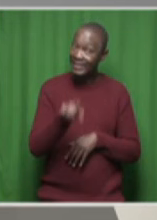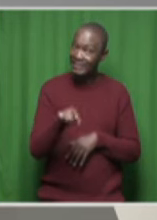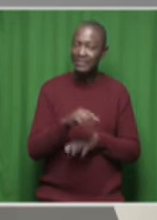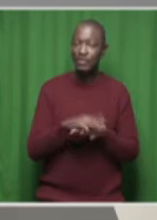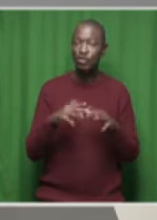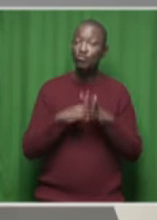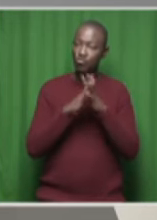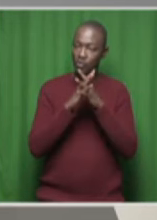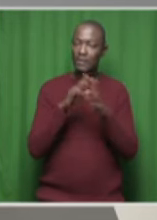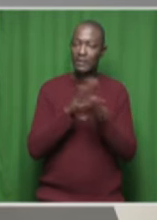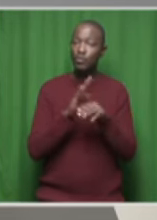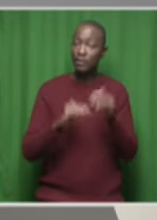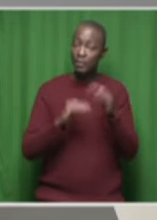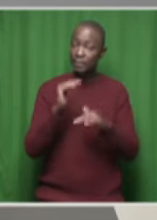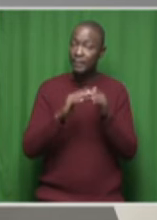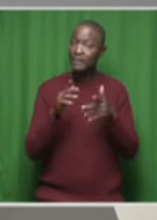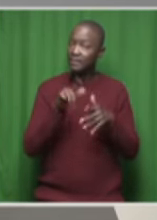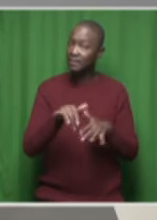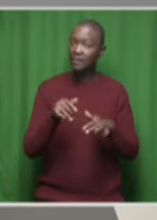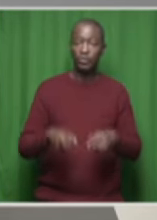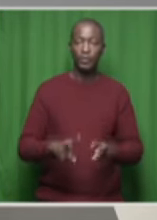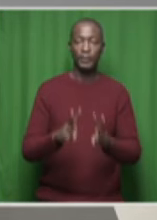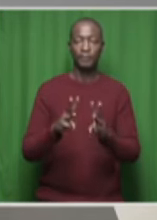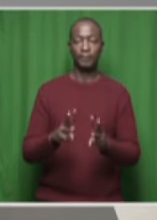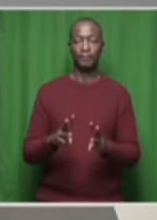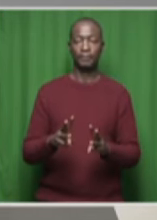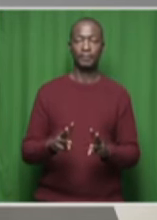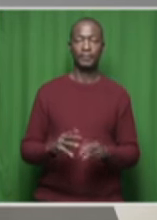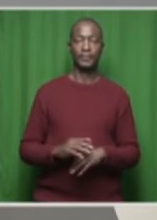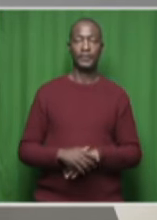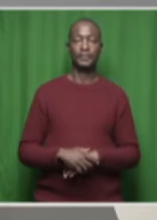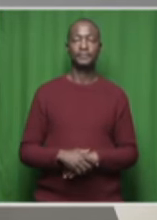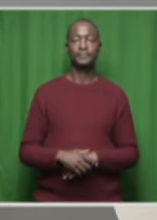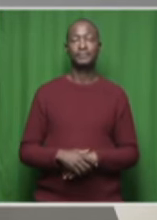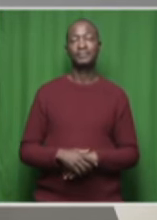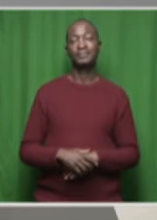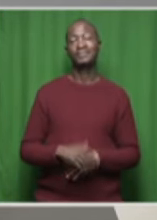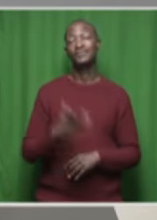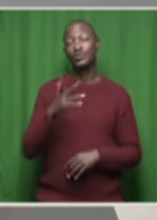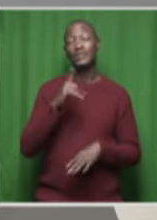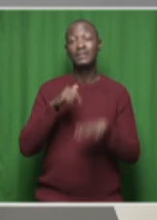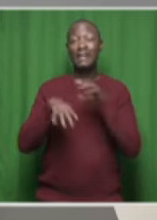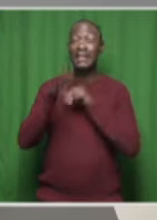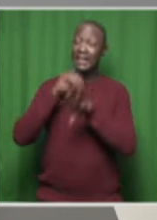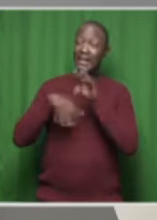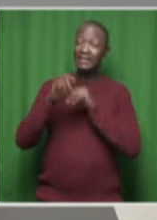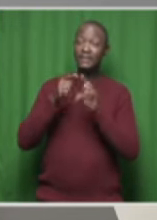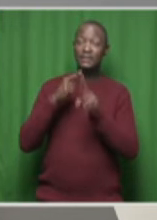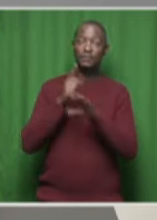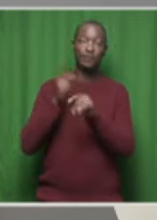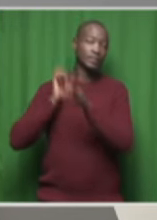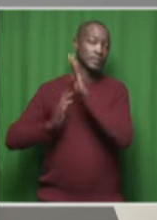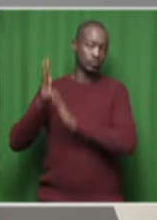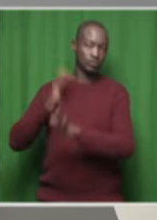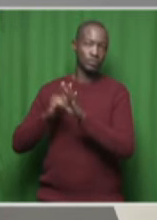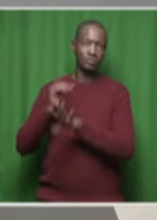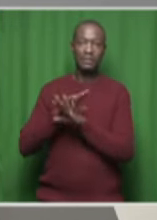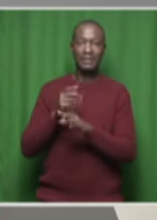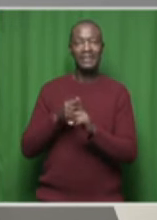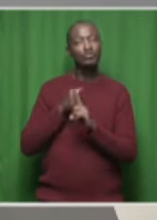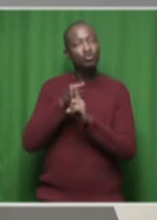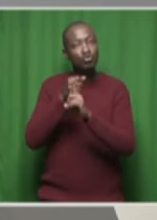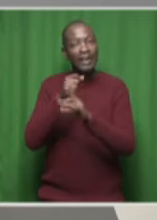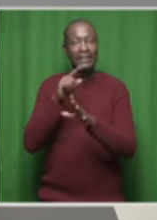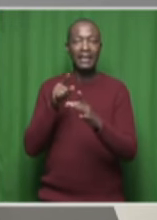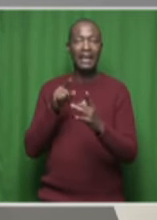way in which we struggle. Yeah. Because, you know, the lessons of history are the struggle against power